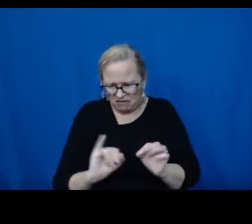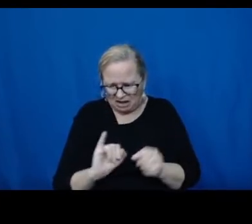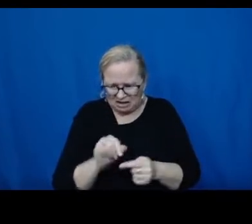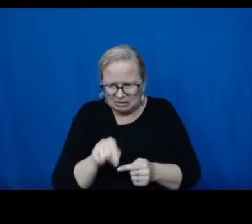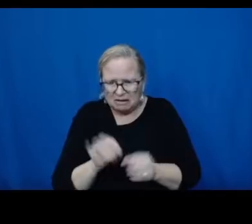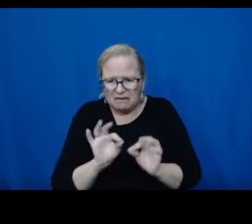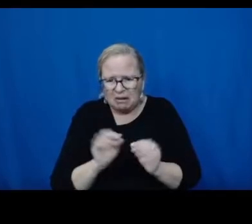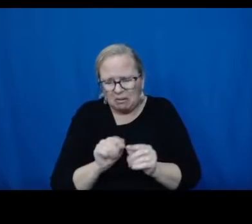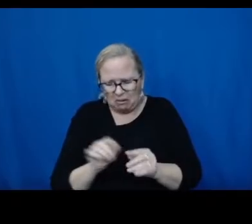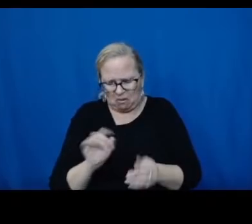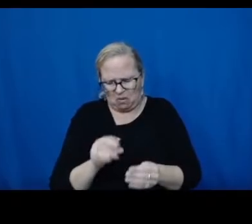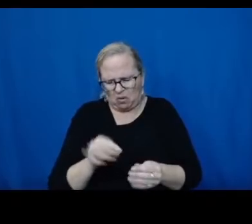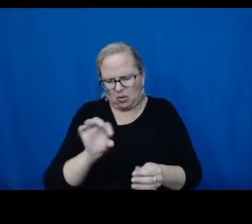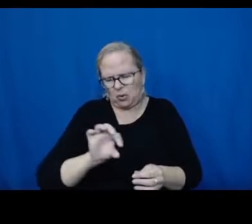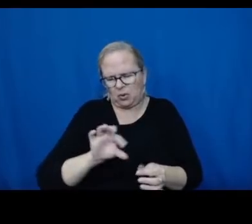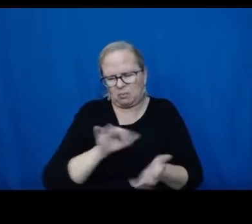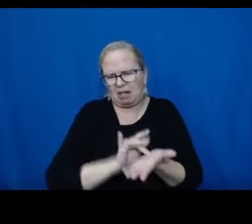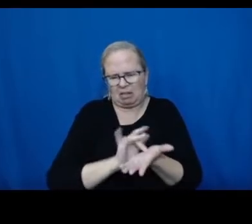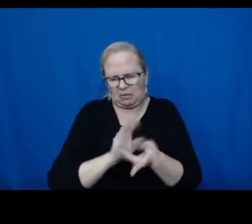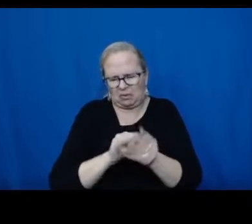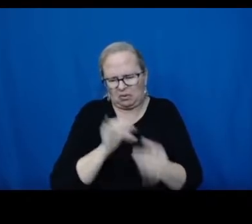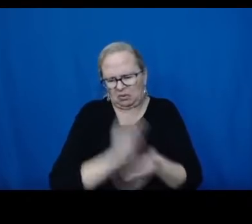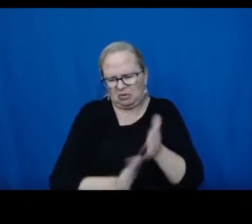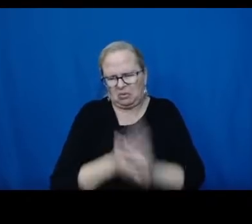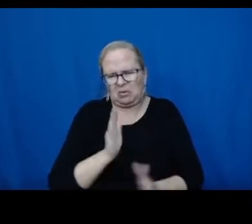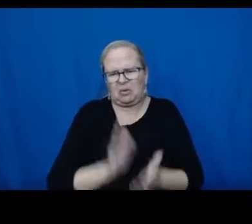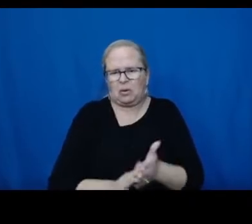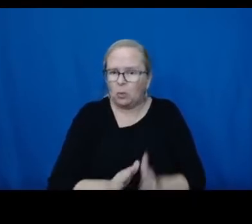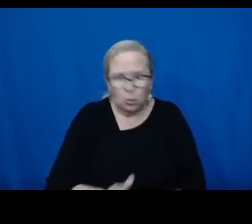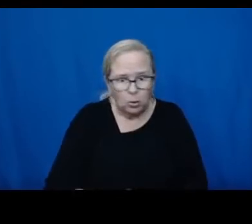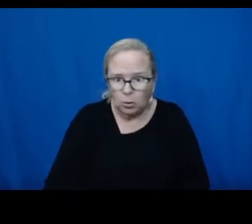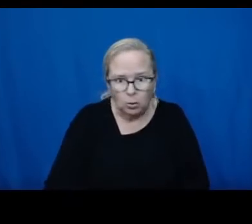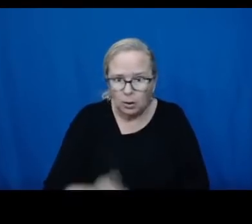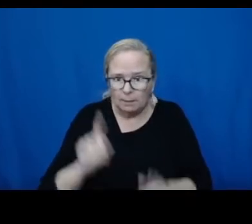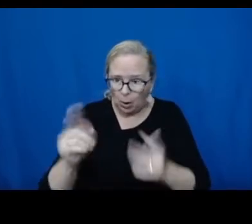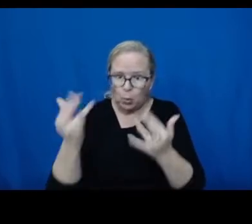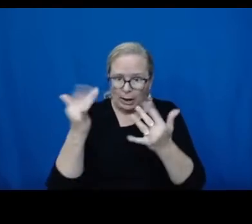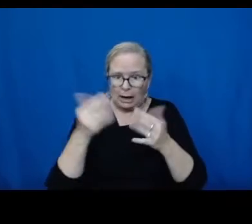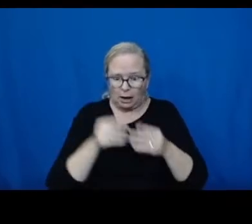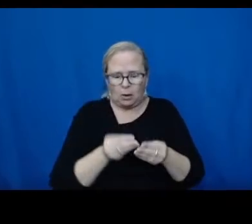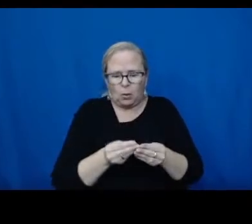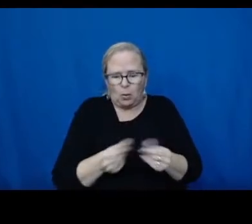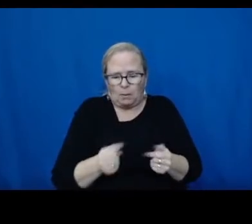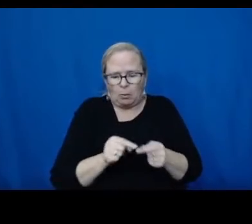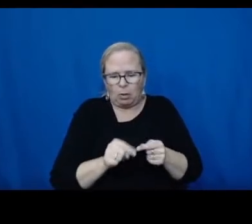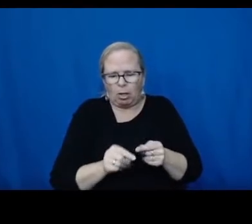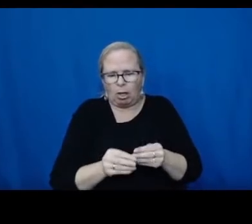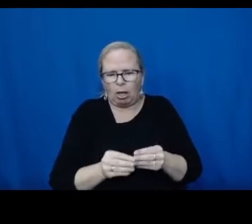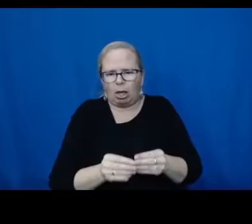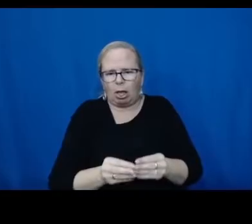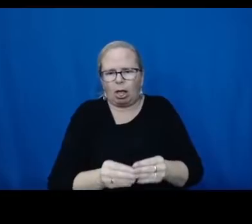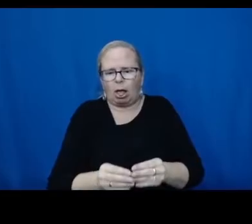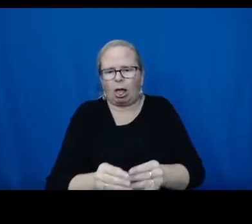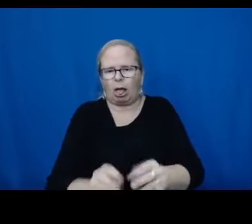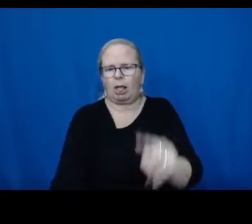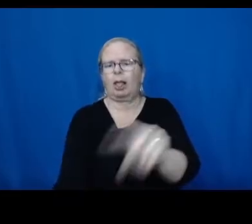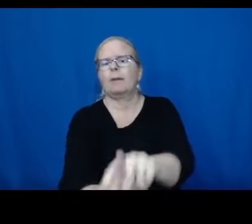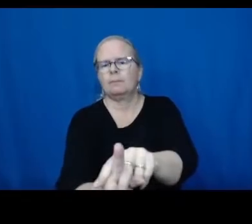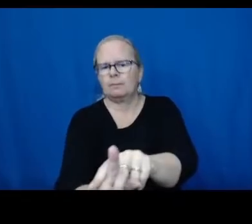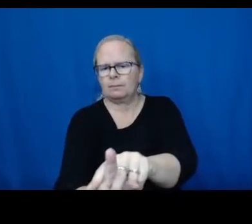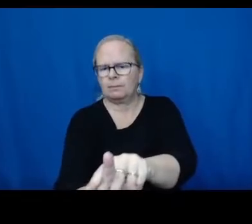so large that has the capacity to become a massive issue and may well be what we are going to see in the years ahead.